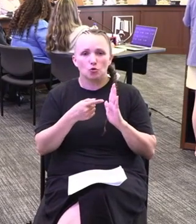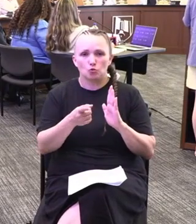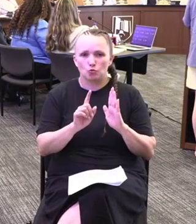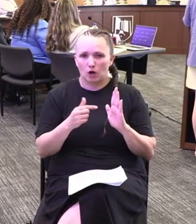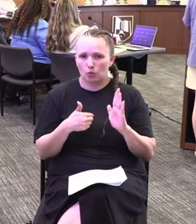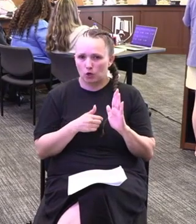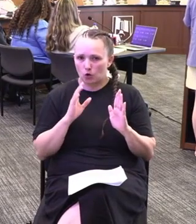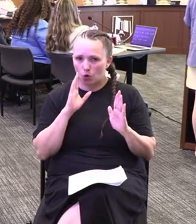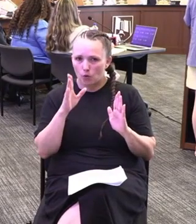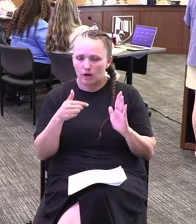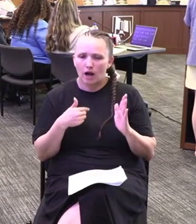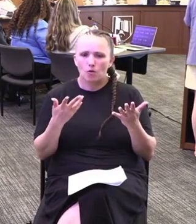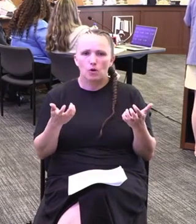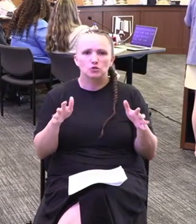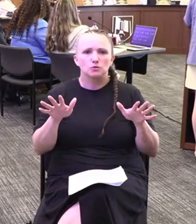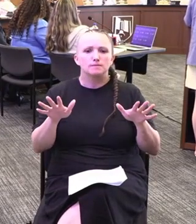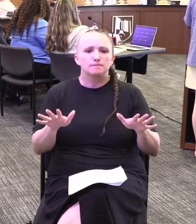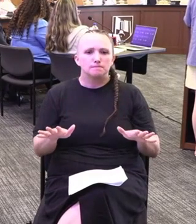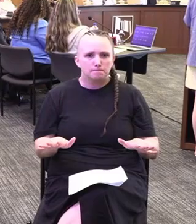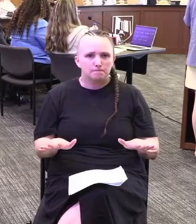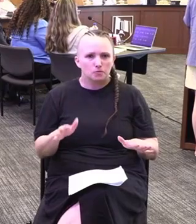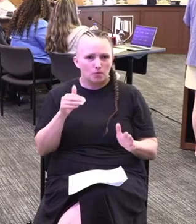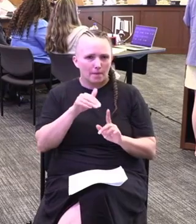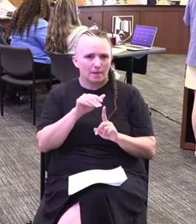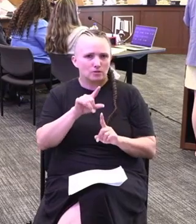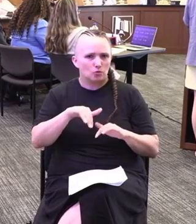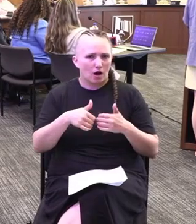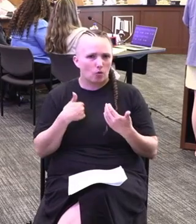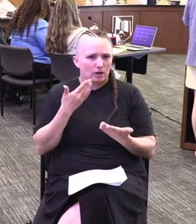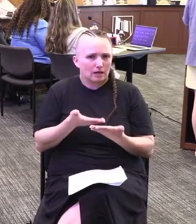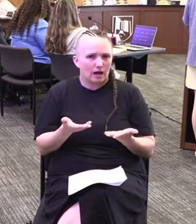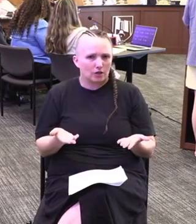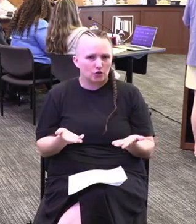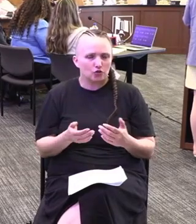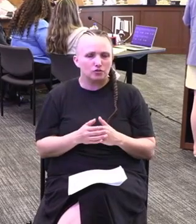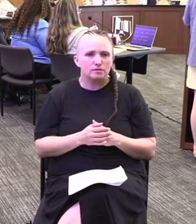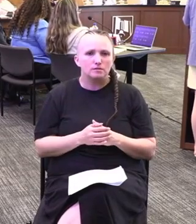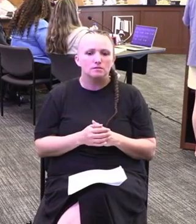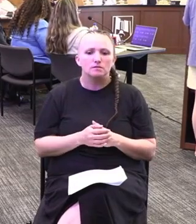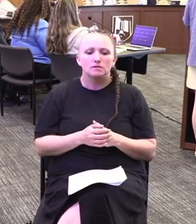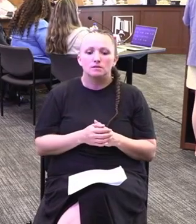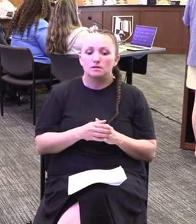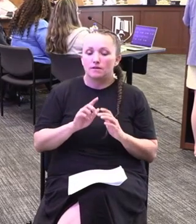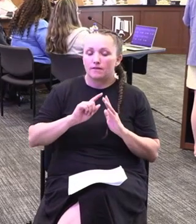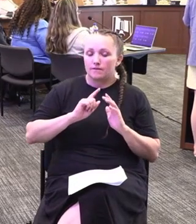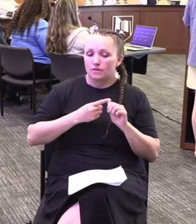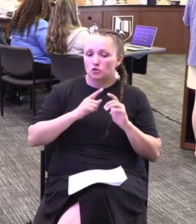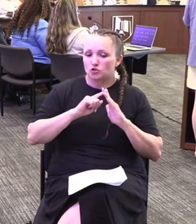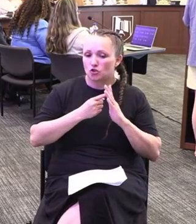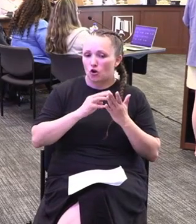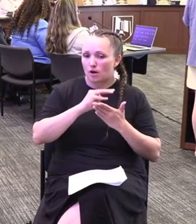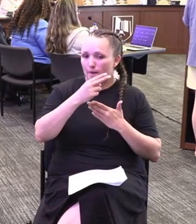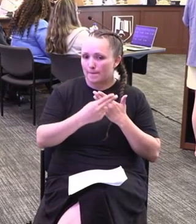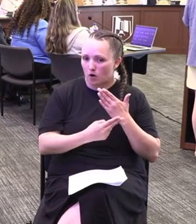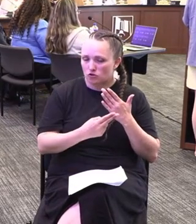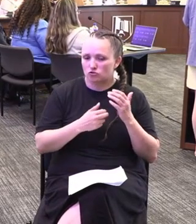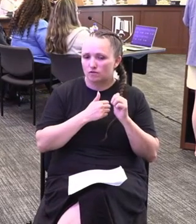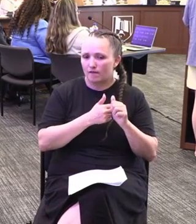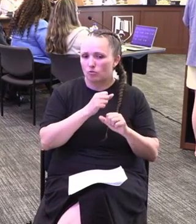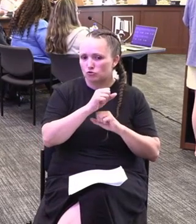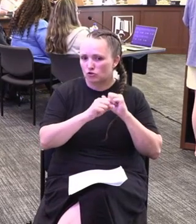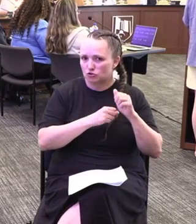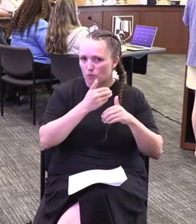briefly ground you in how we got here. The brand work was completed and launched in March following a structured process that